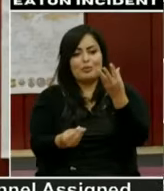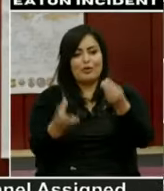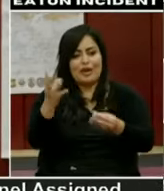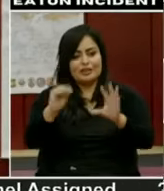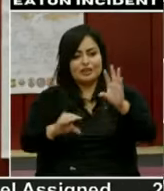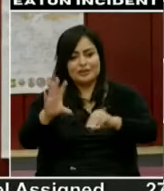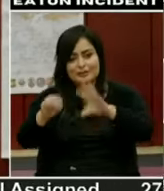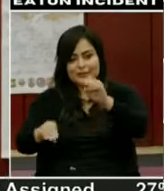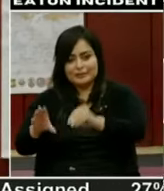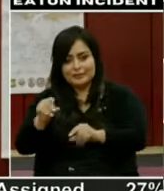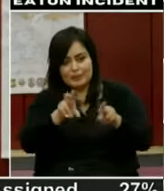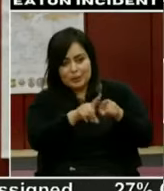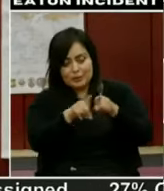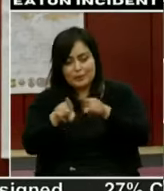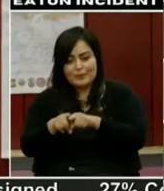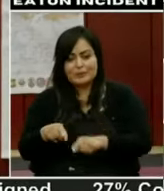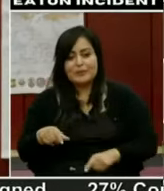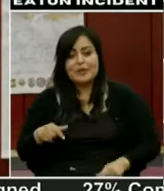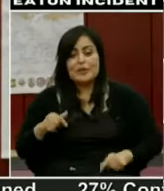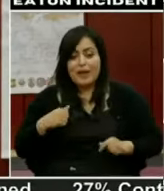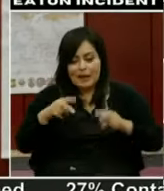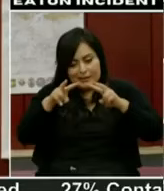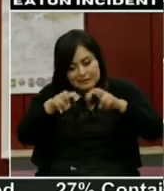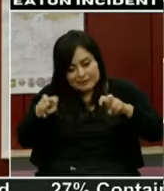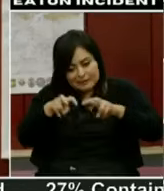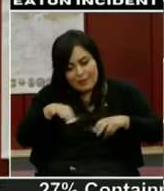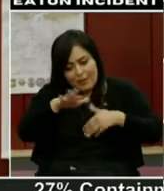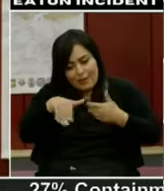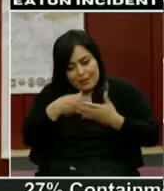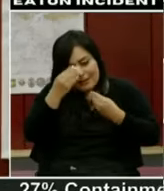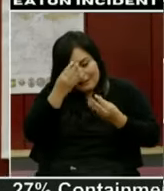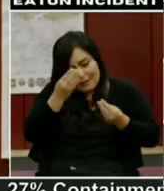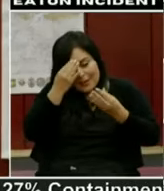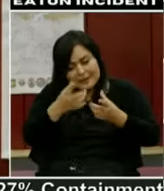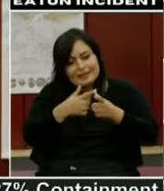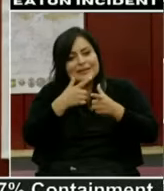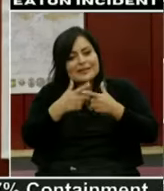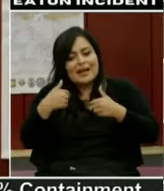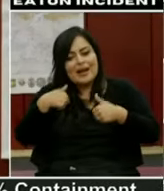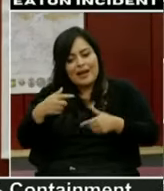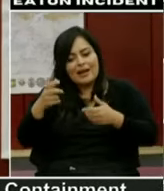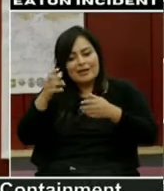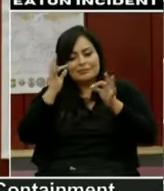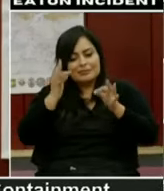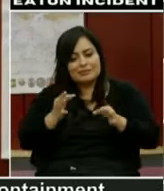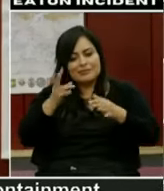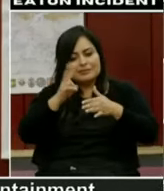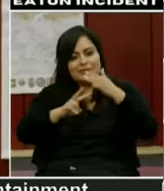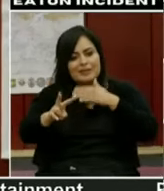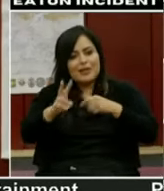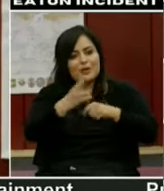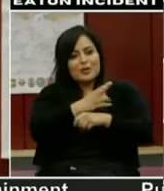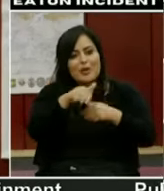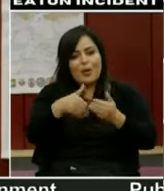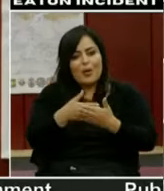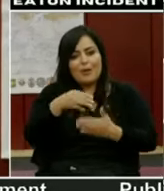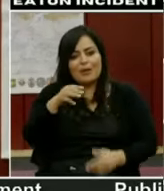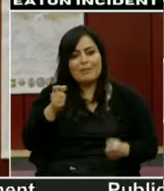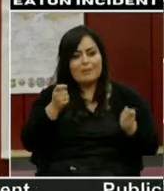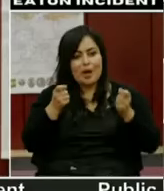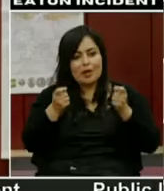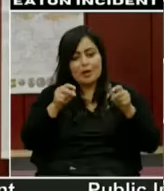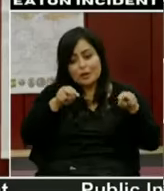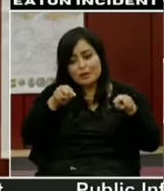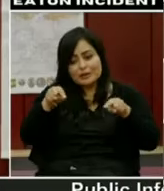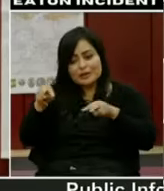use that information then to formulate a forecast that's very specific, tapping into all the monitors that are available. The monitors that are